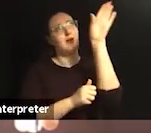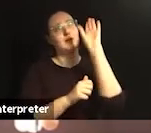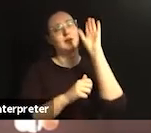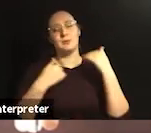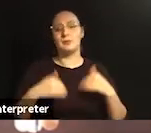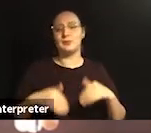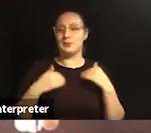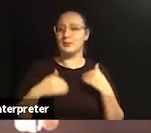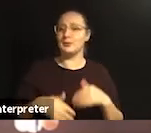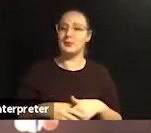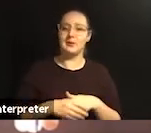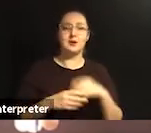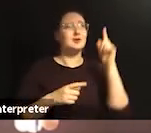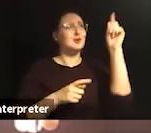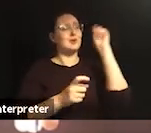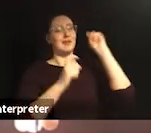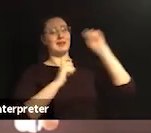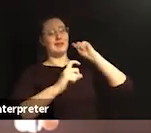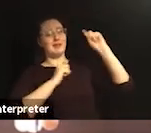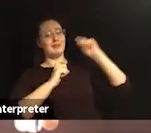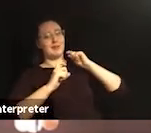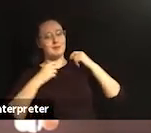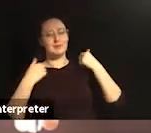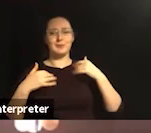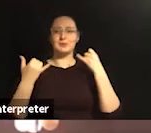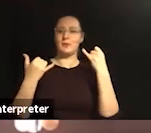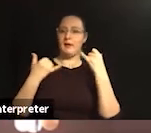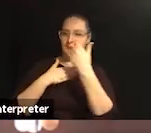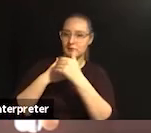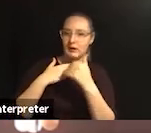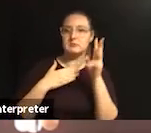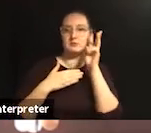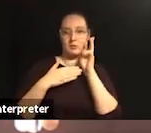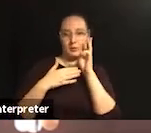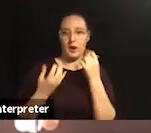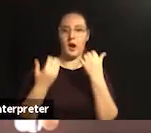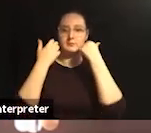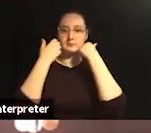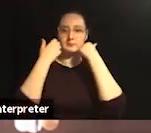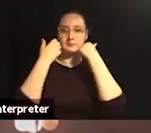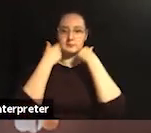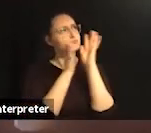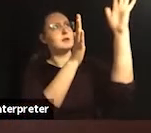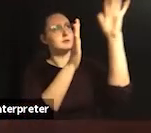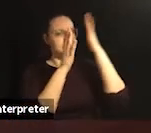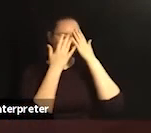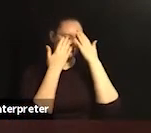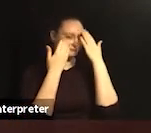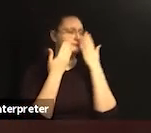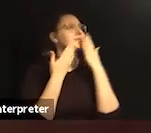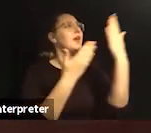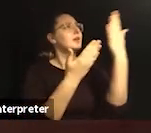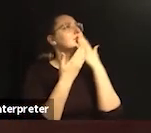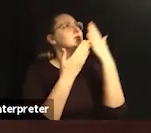us this bread and this cup. We praise you and we bless you. We praise you, we